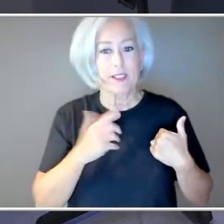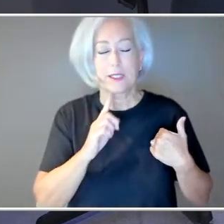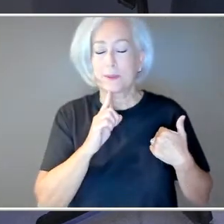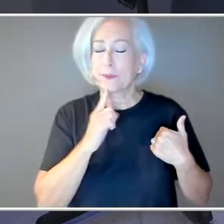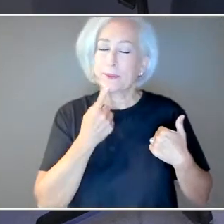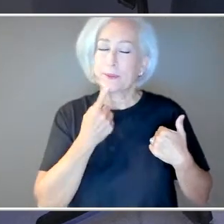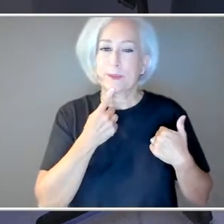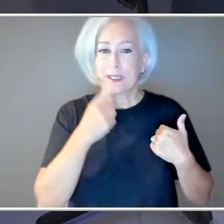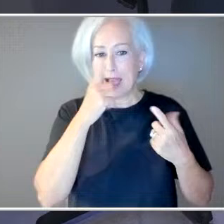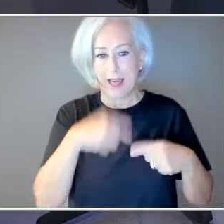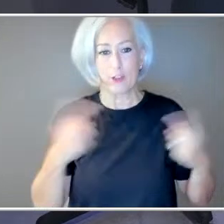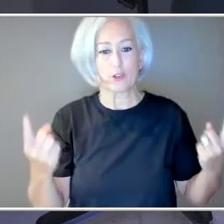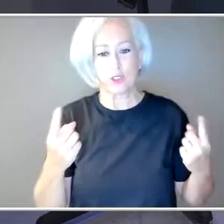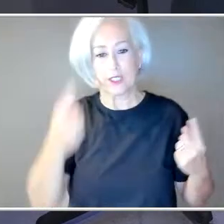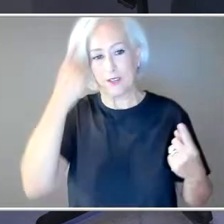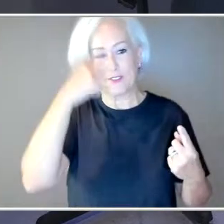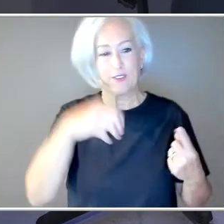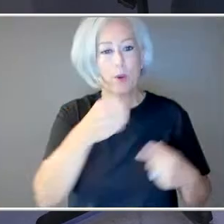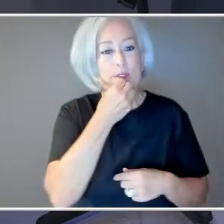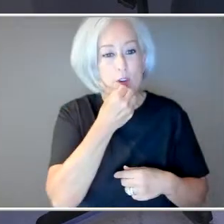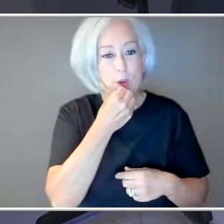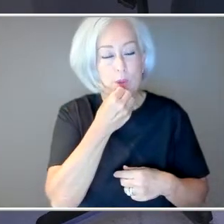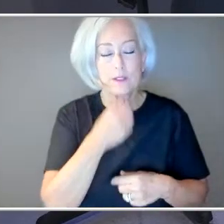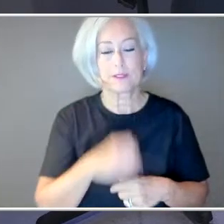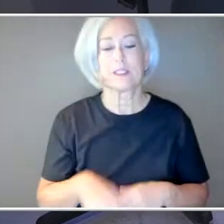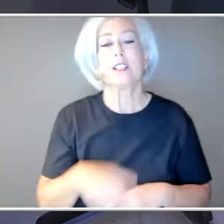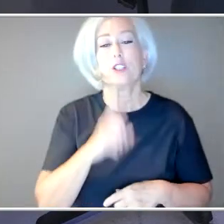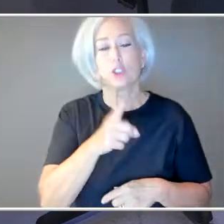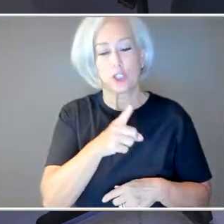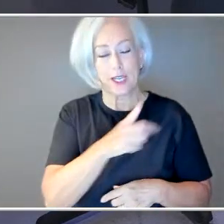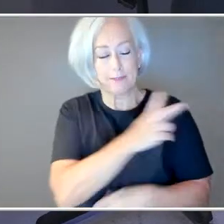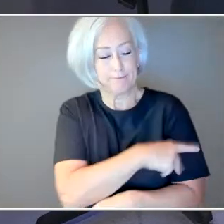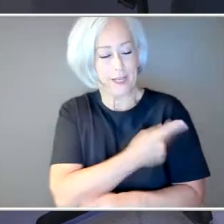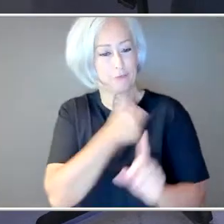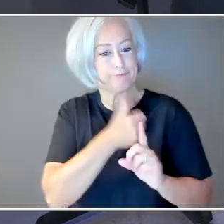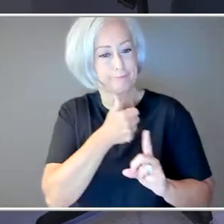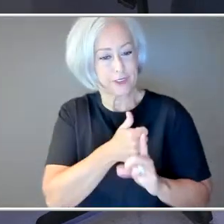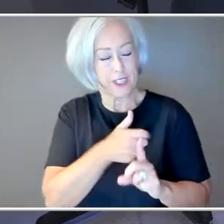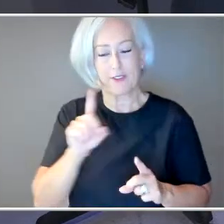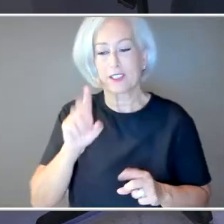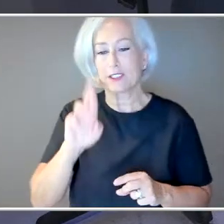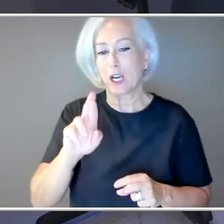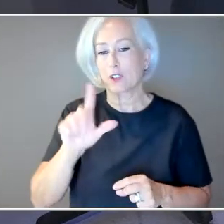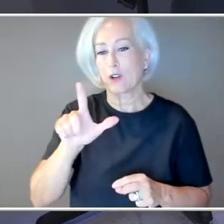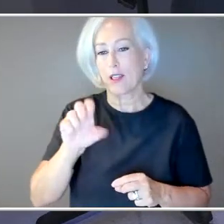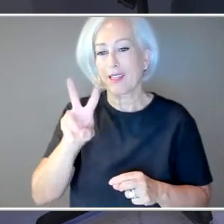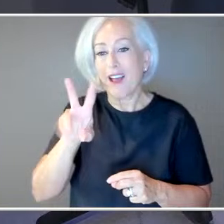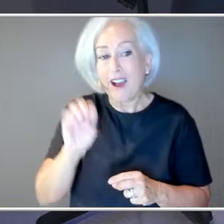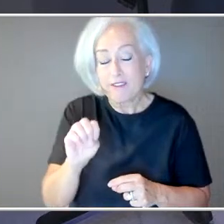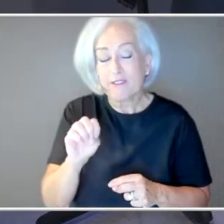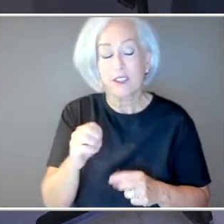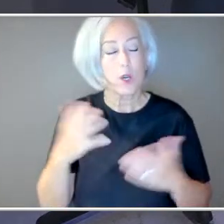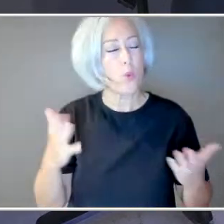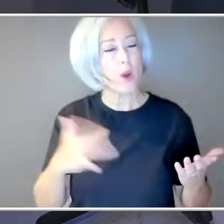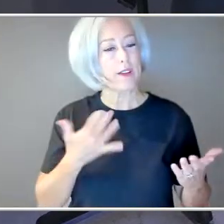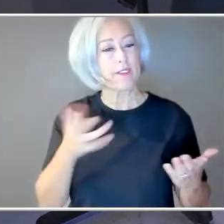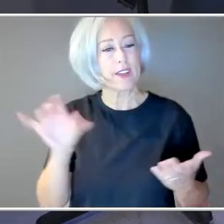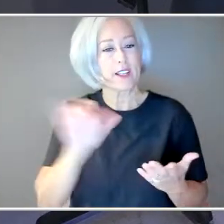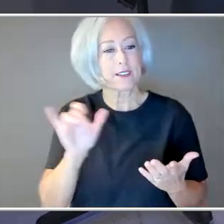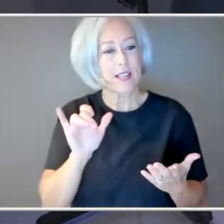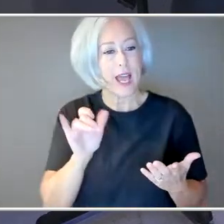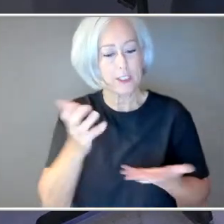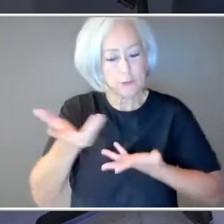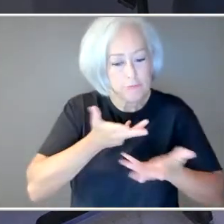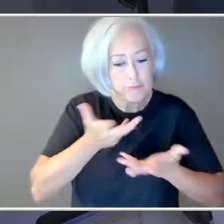Elisa is also a patient of Dr. Love. What has it been like working with Dr. Love when it comes to understanding and managing your